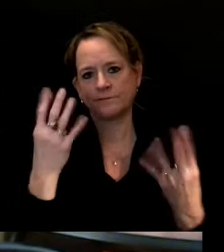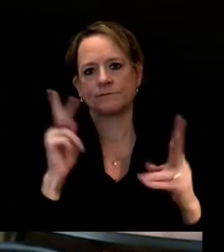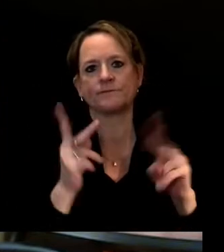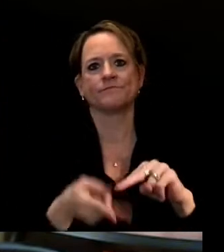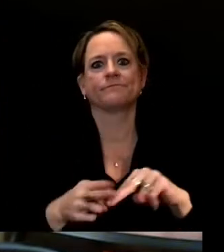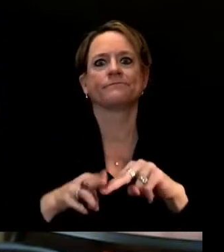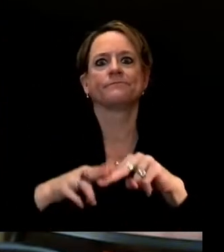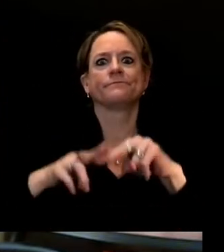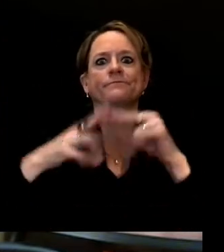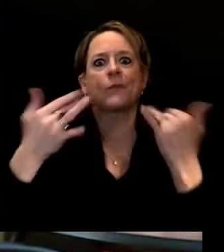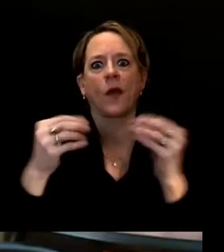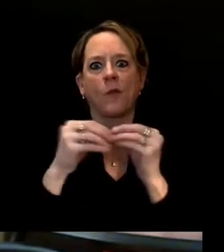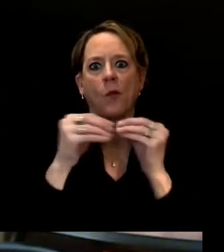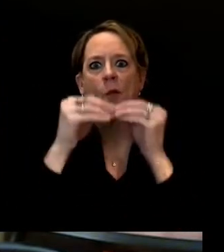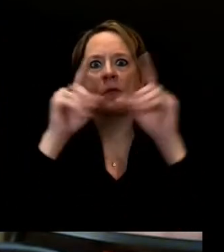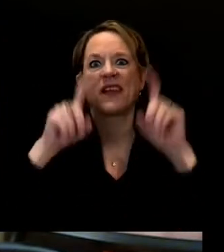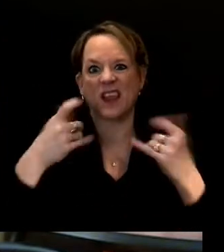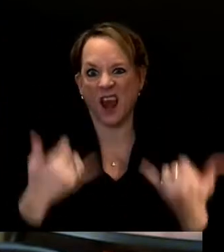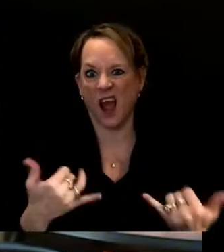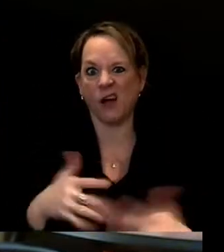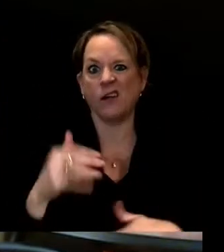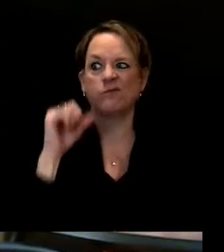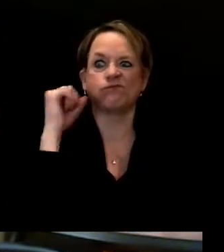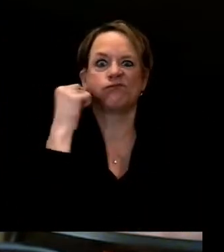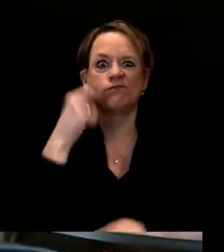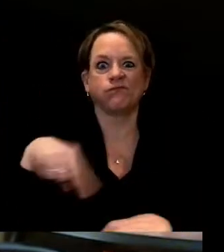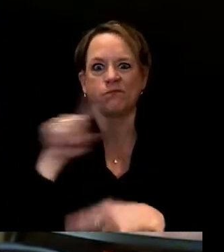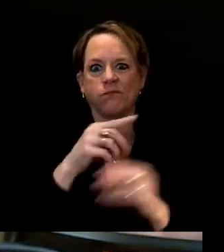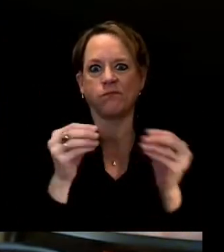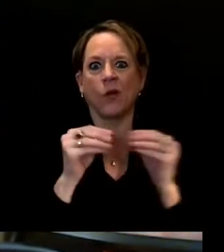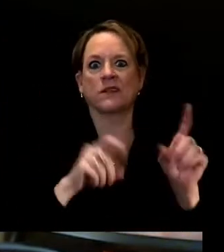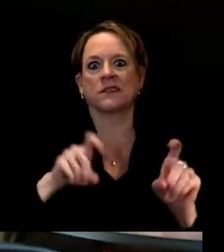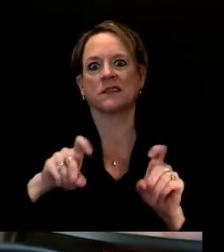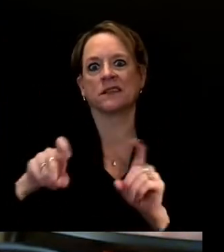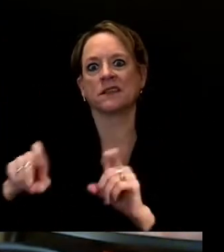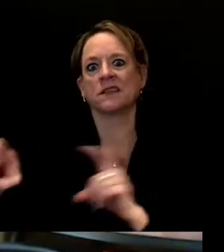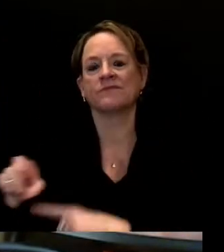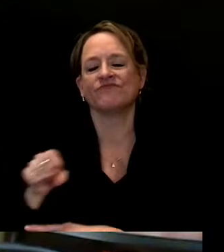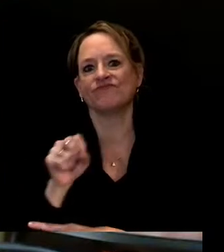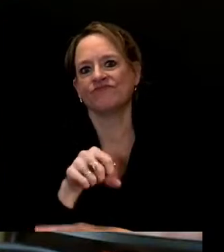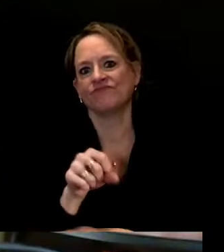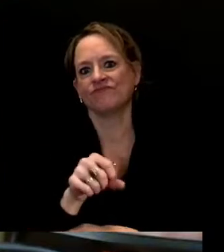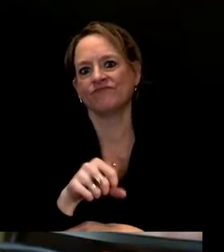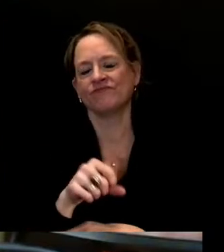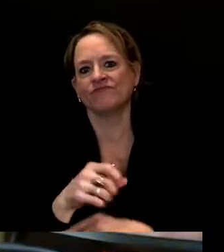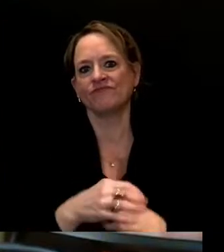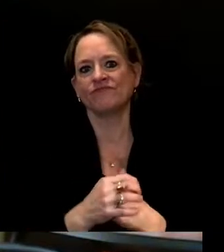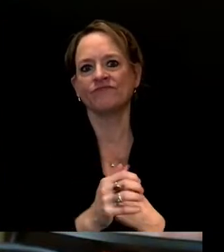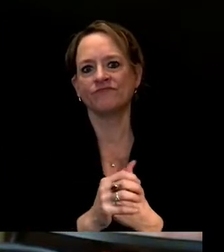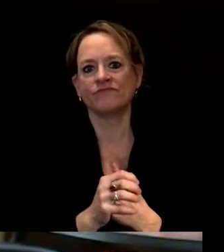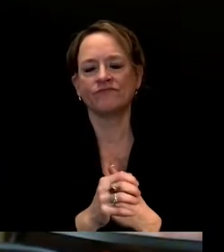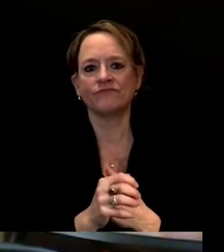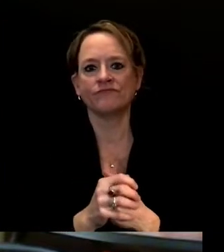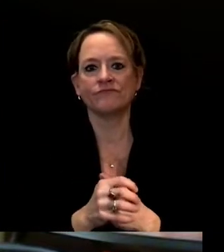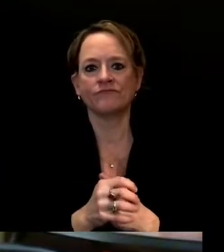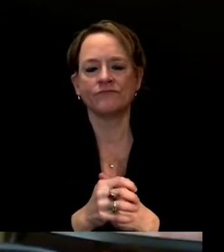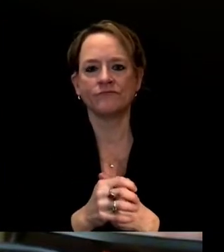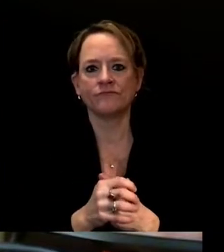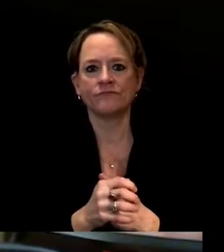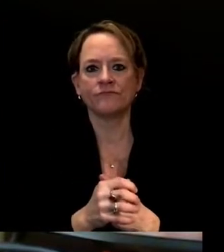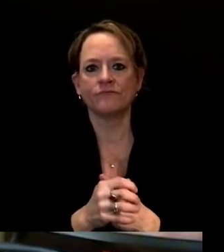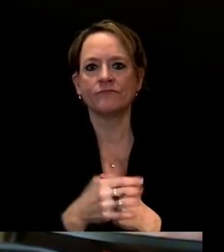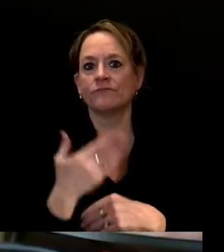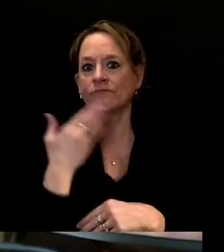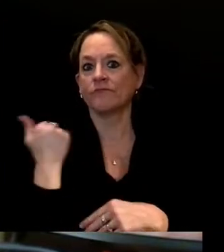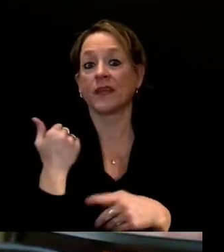doing to improve turnaround times is to continue to bring more testing providers who have other relationships